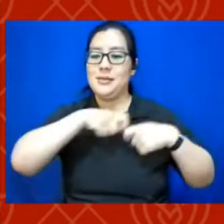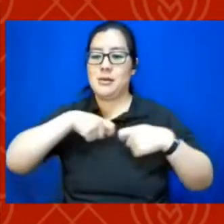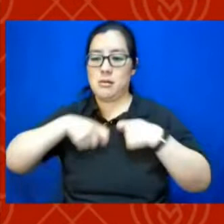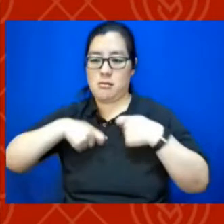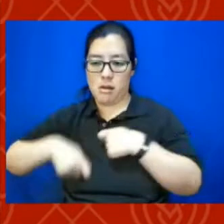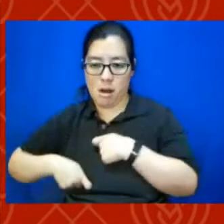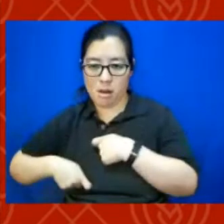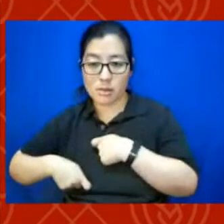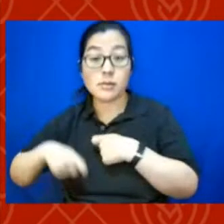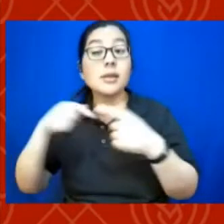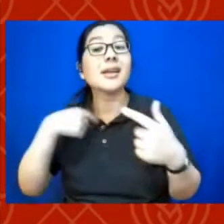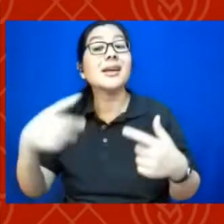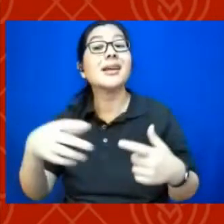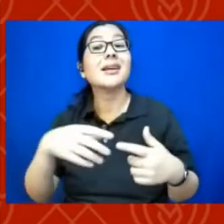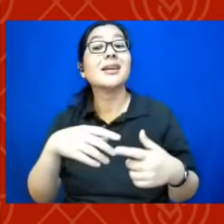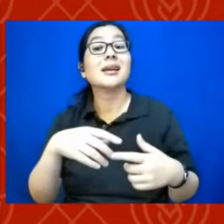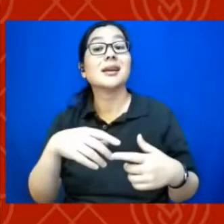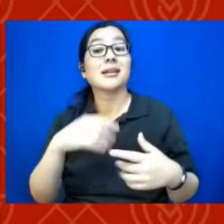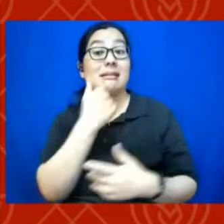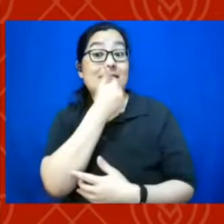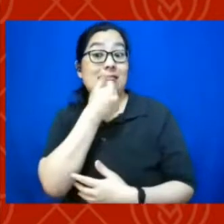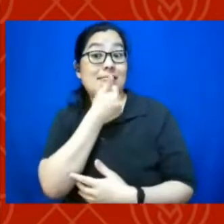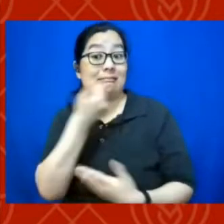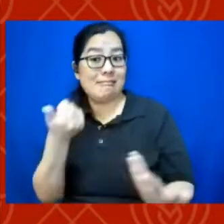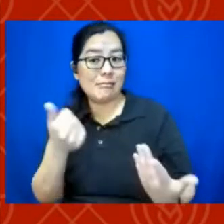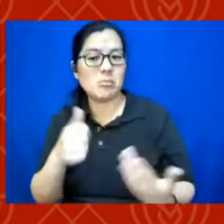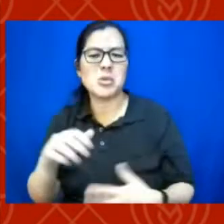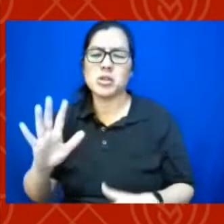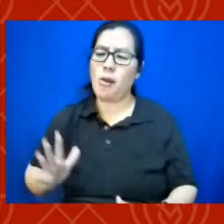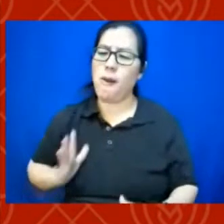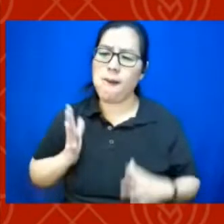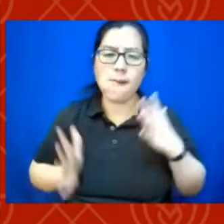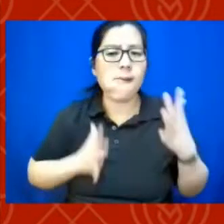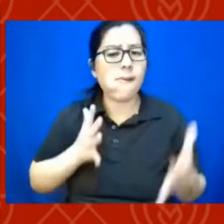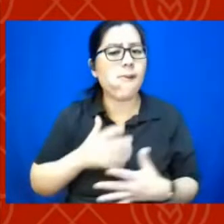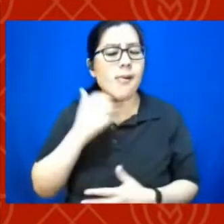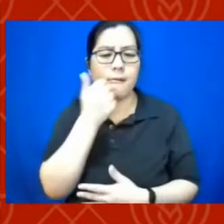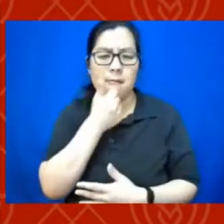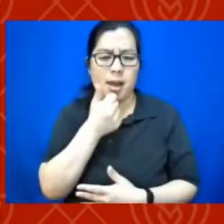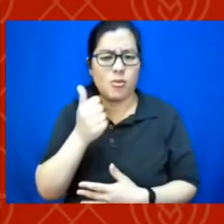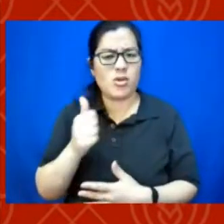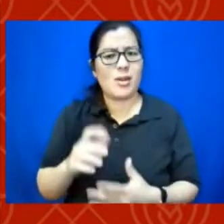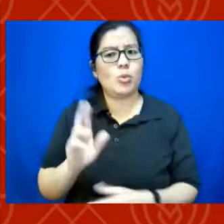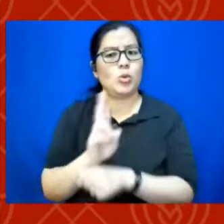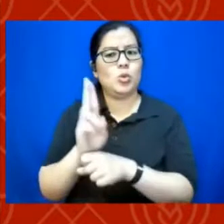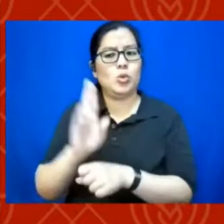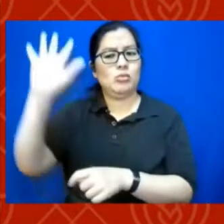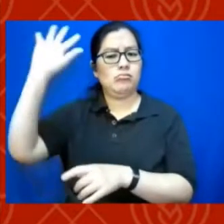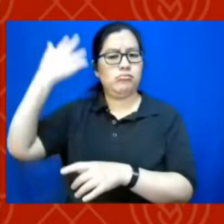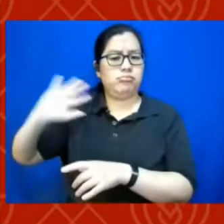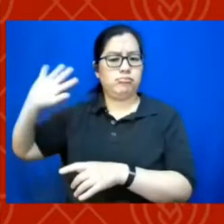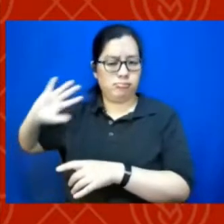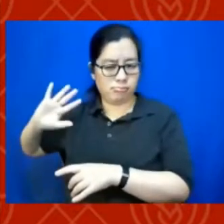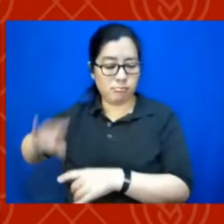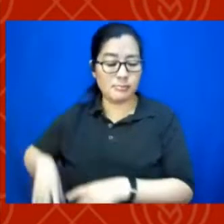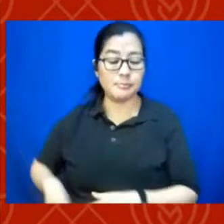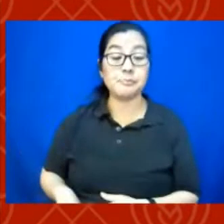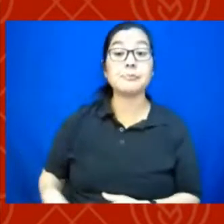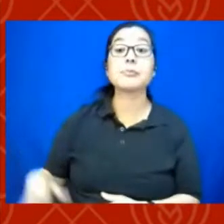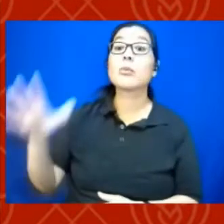is made out of jade, a luxury fabric in ancient times. Women traditionally wear